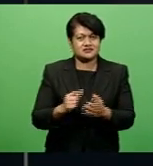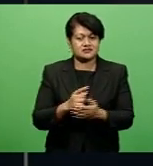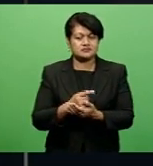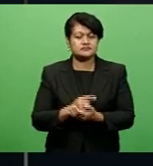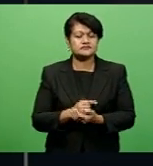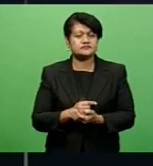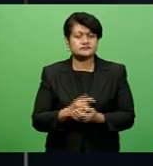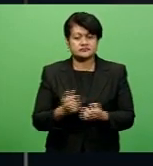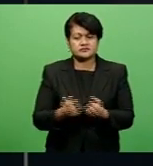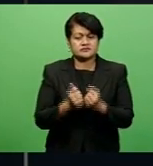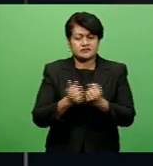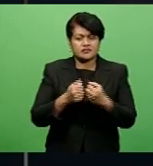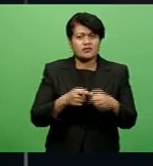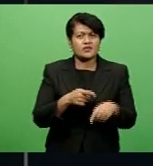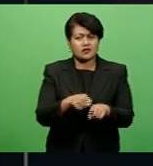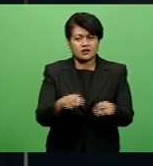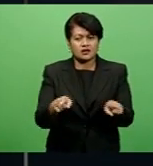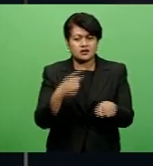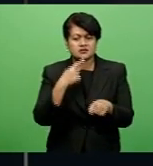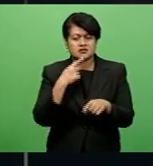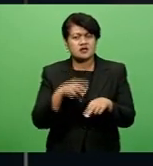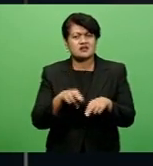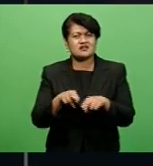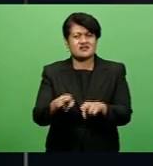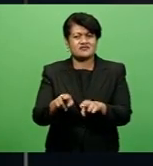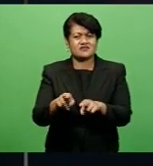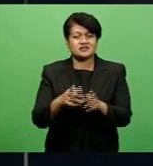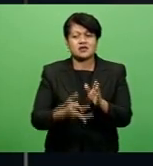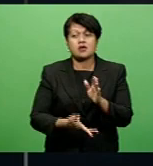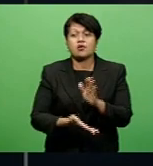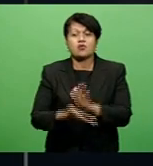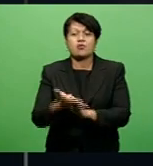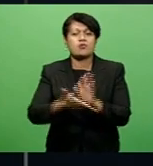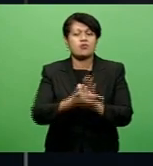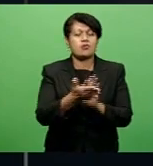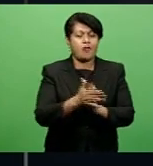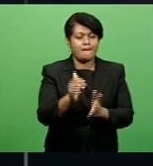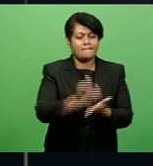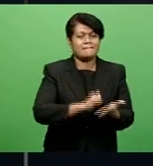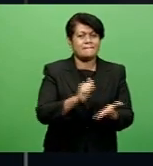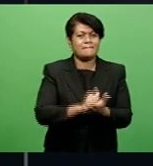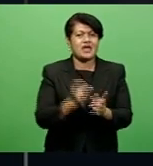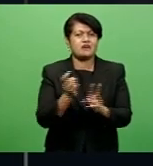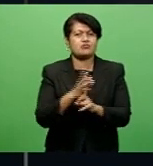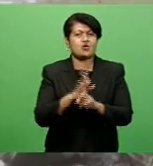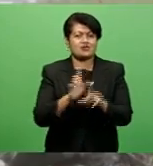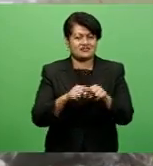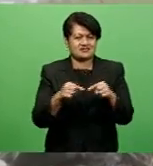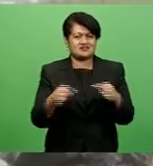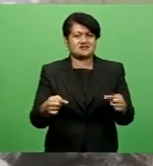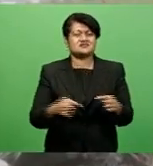and River Road settlements in Nasinu were out early today to buy essentials. Koroi Tandulala reports.